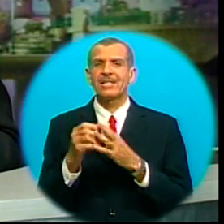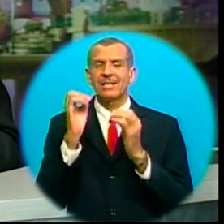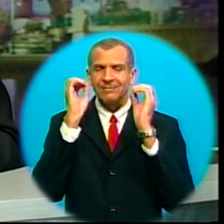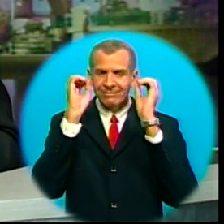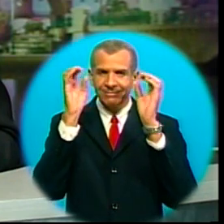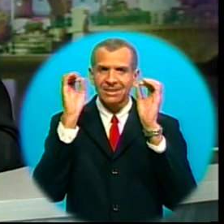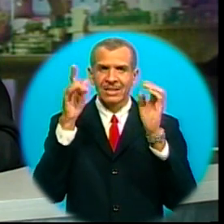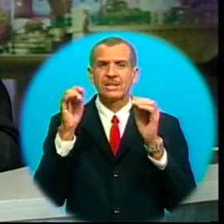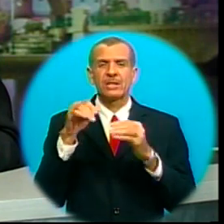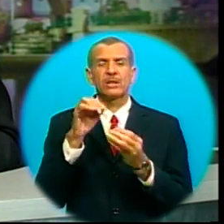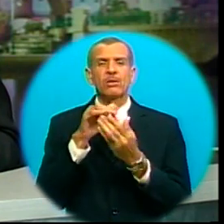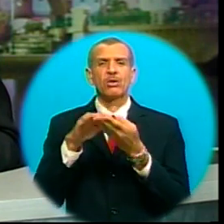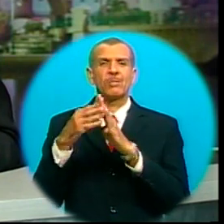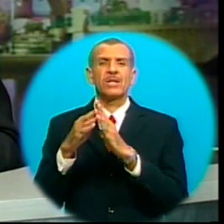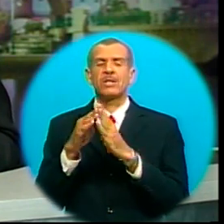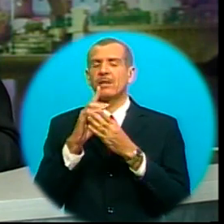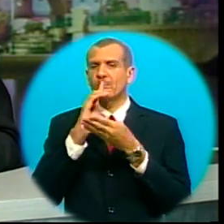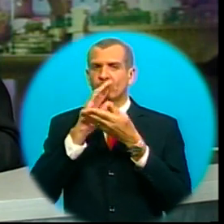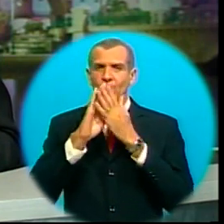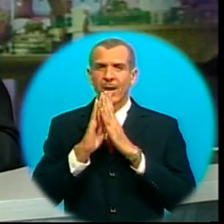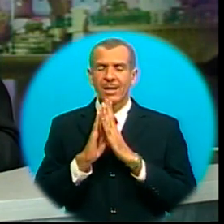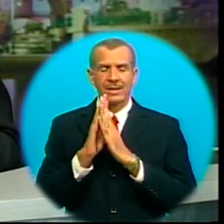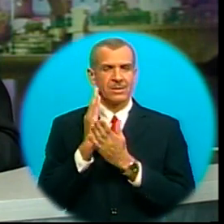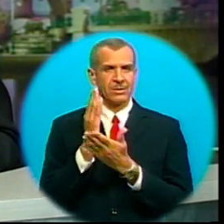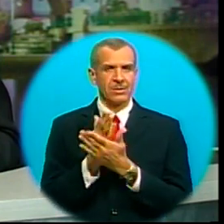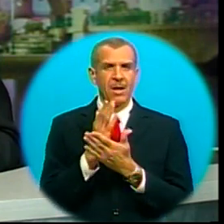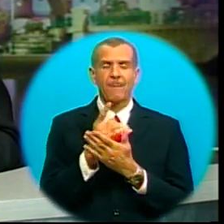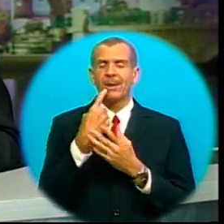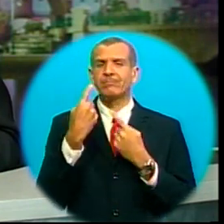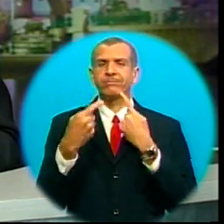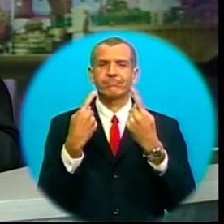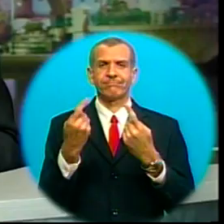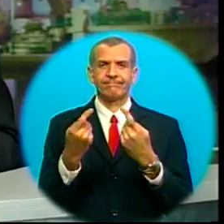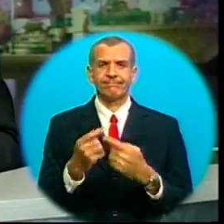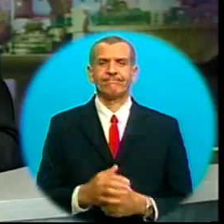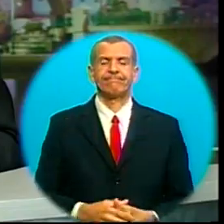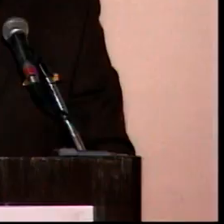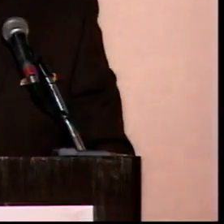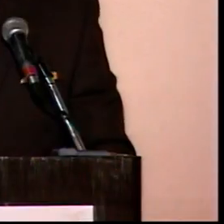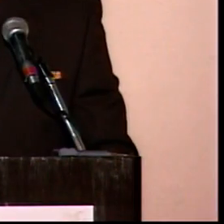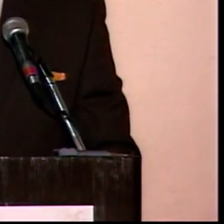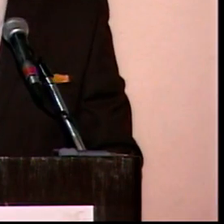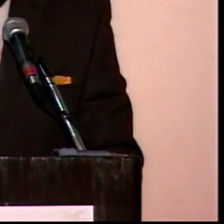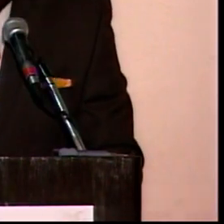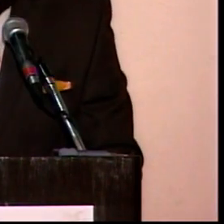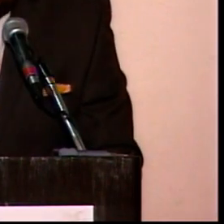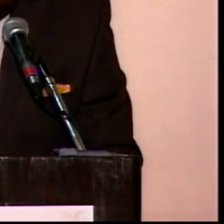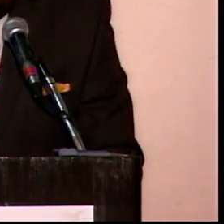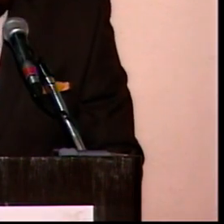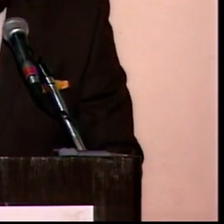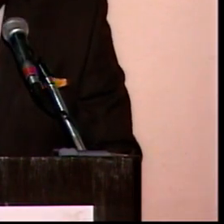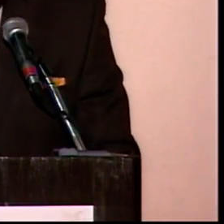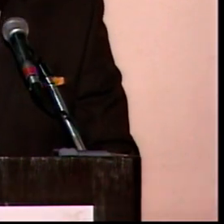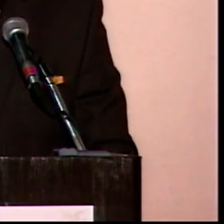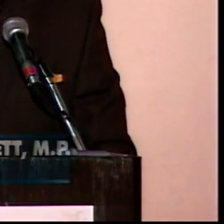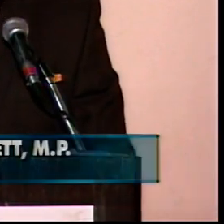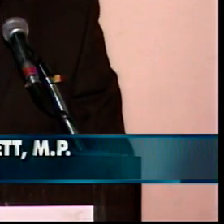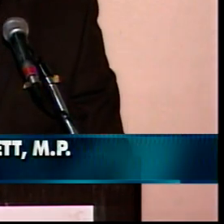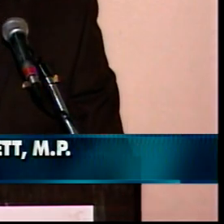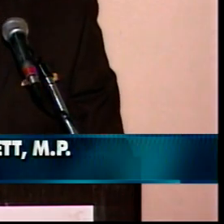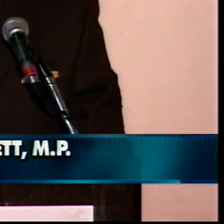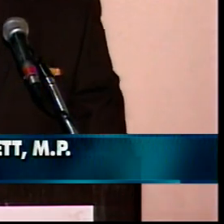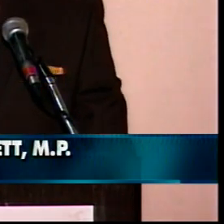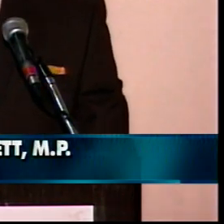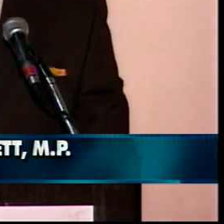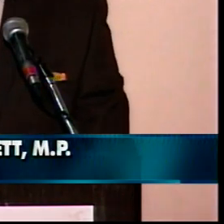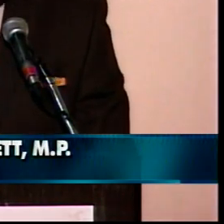their communities to break the silence on child abuse and neglect. Child protection is a serious matter, and nations all over the